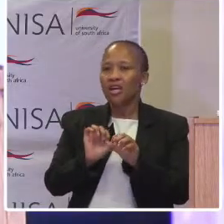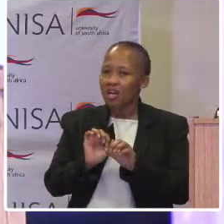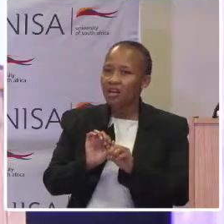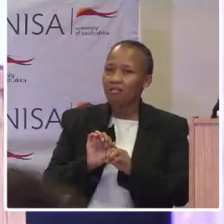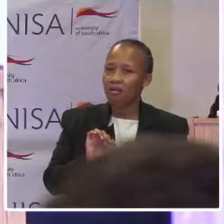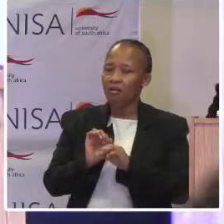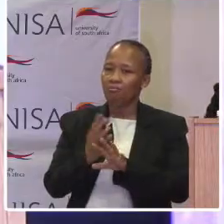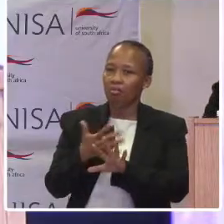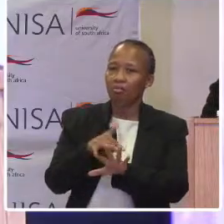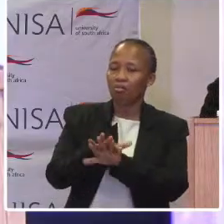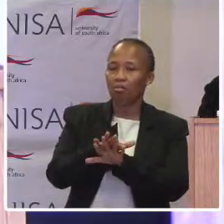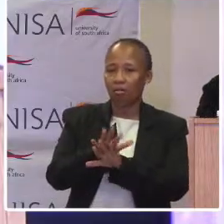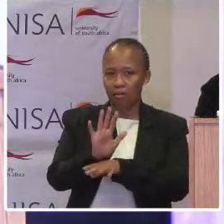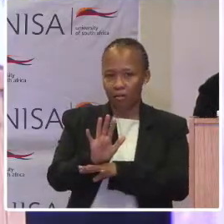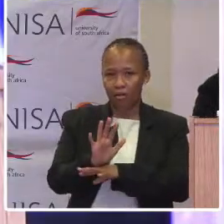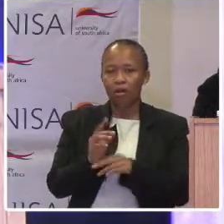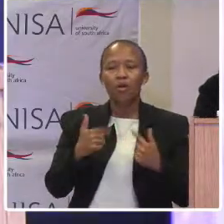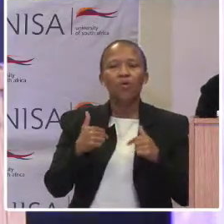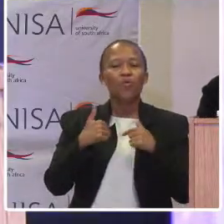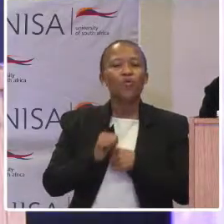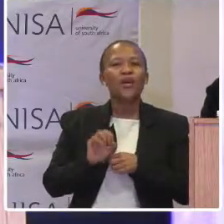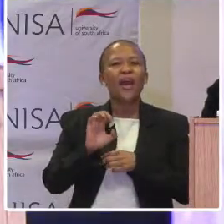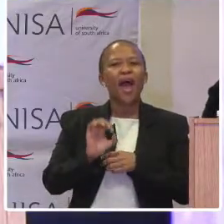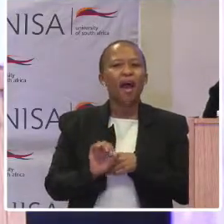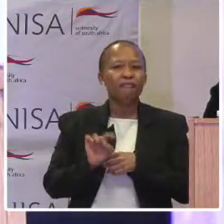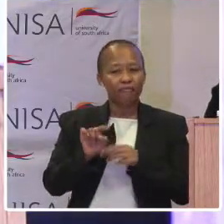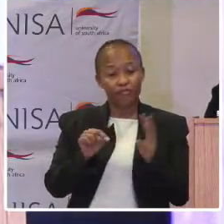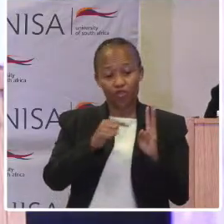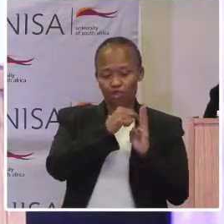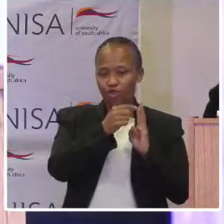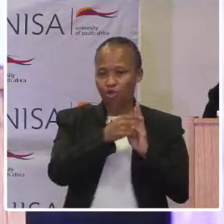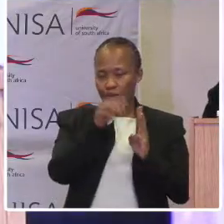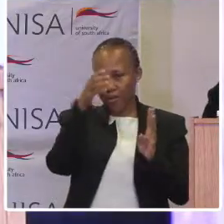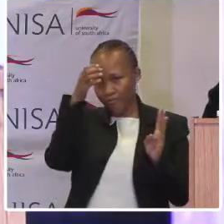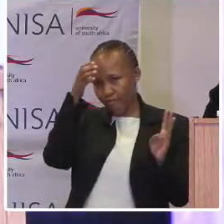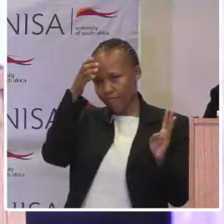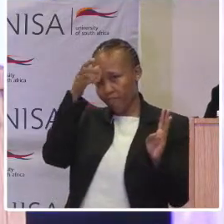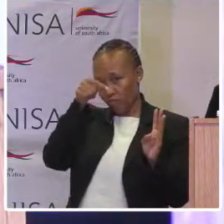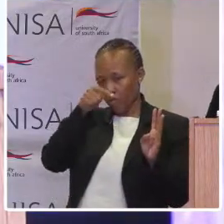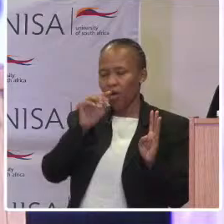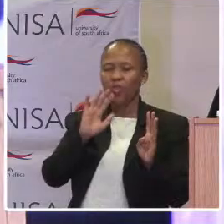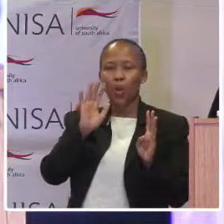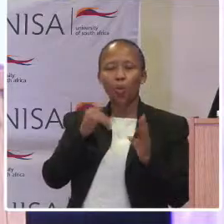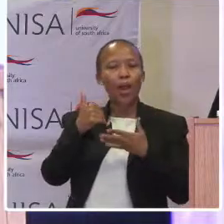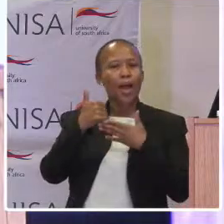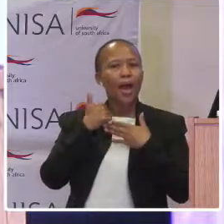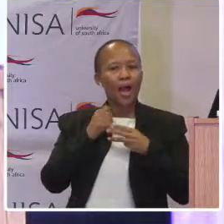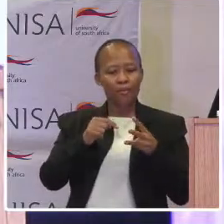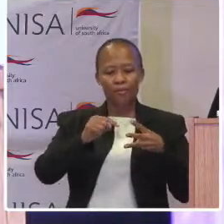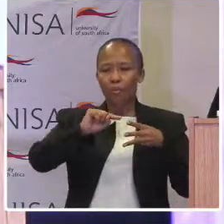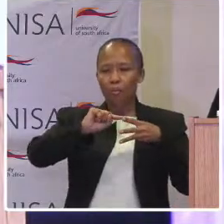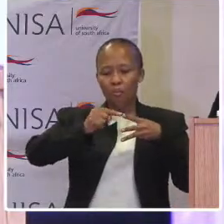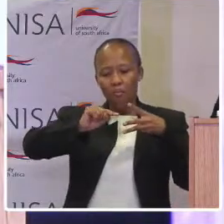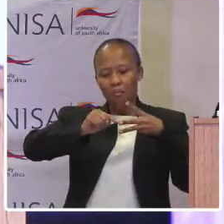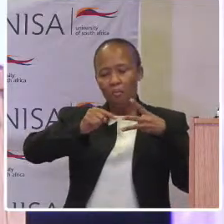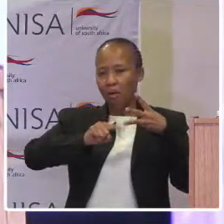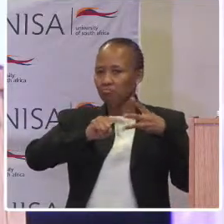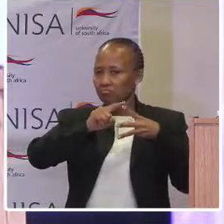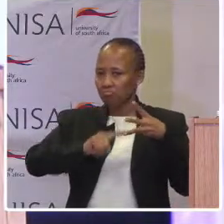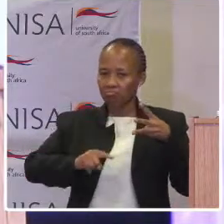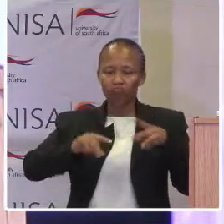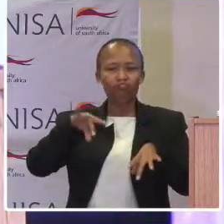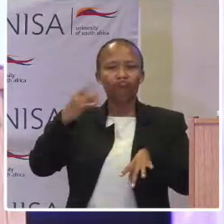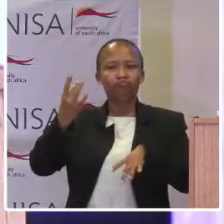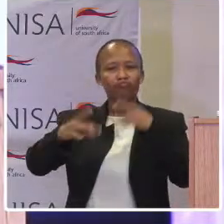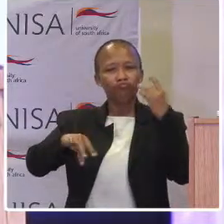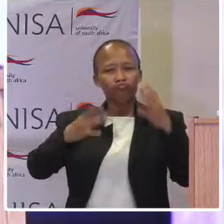implementation? We have these experts to help us unpack these 3 key regulatory